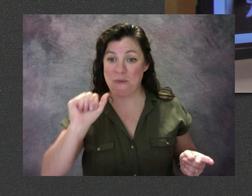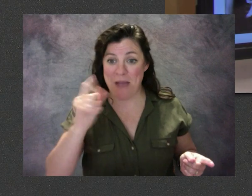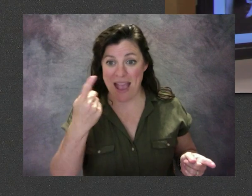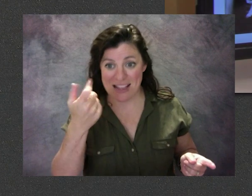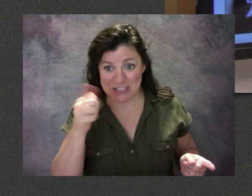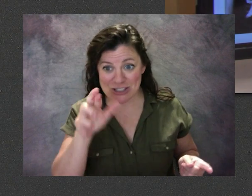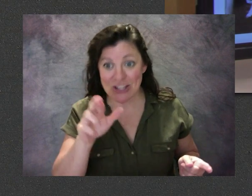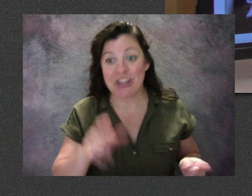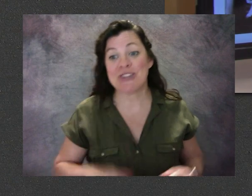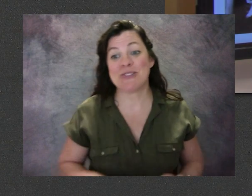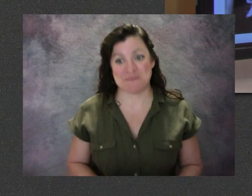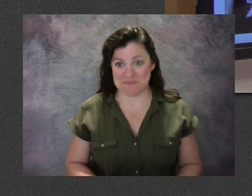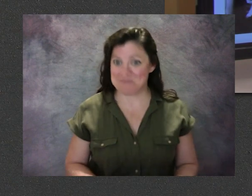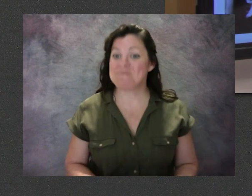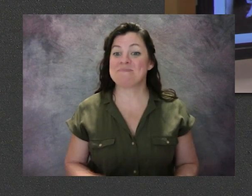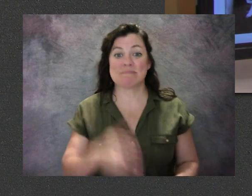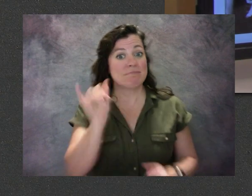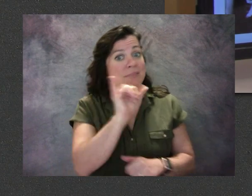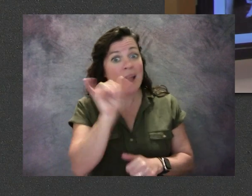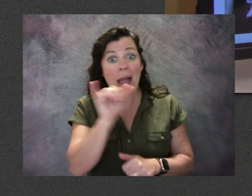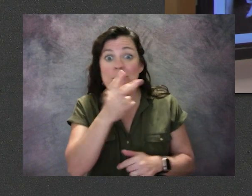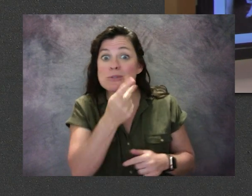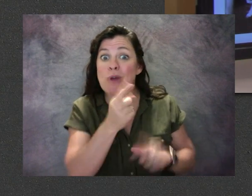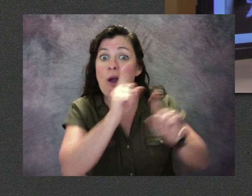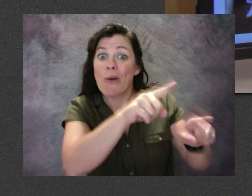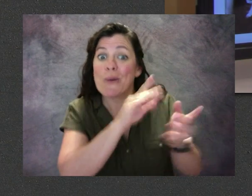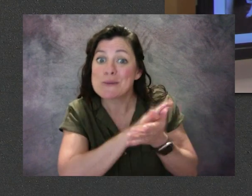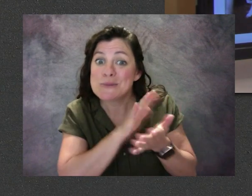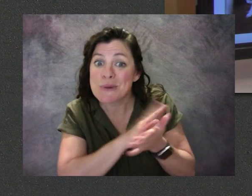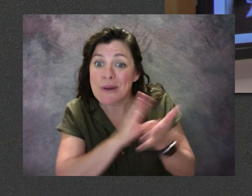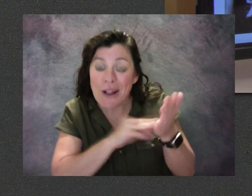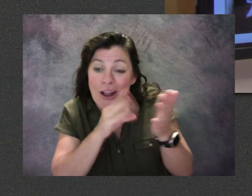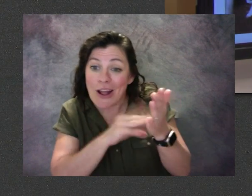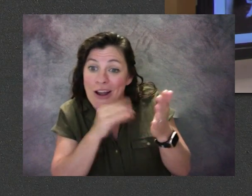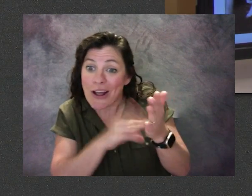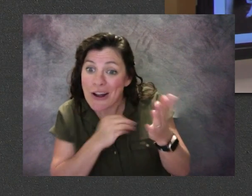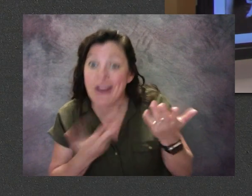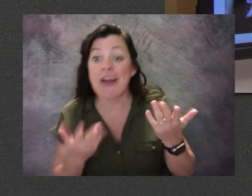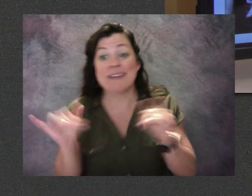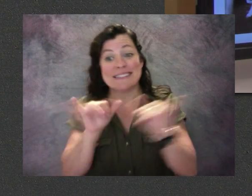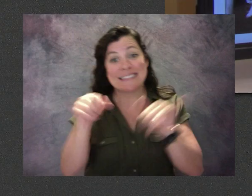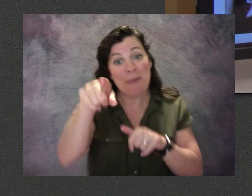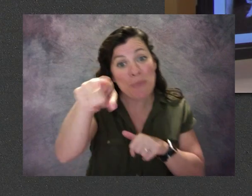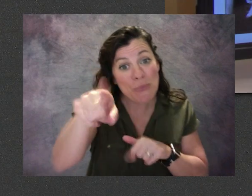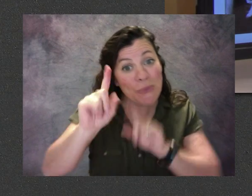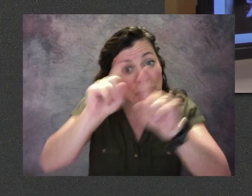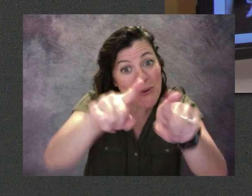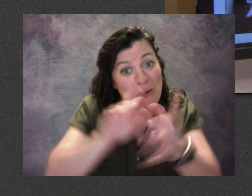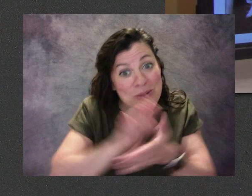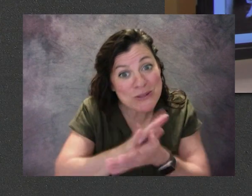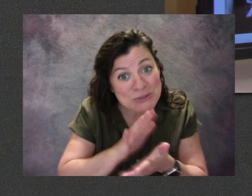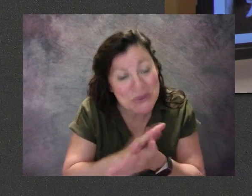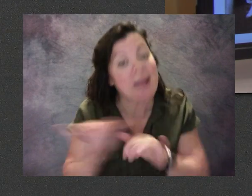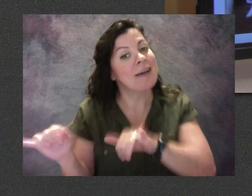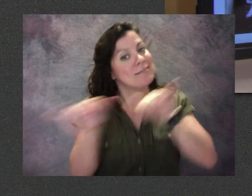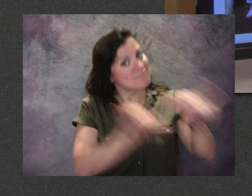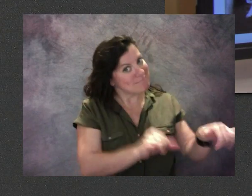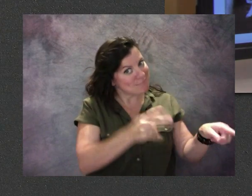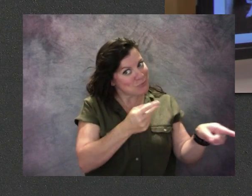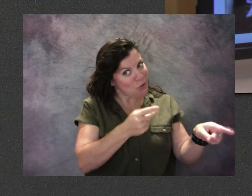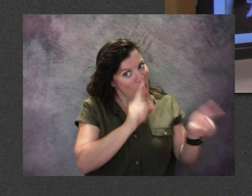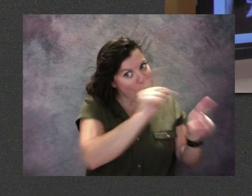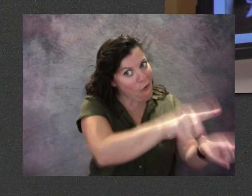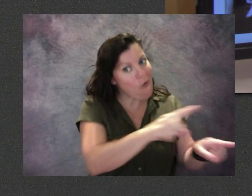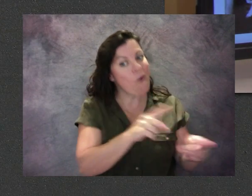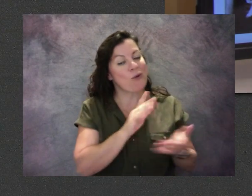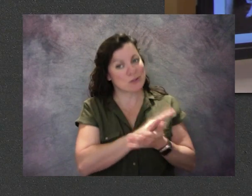do. We made a connection, didn't we? You go to school and so did Wagner. Pets are a huge part of our lives, and